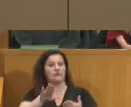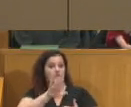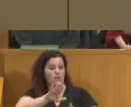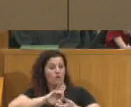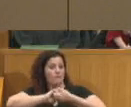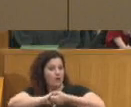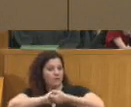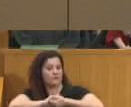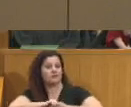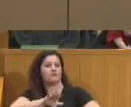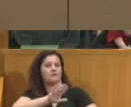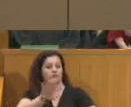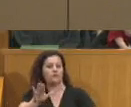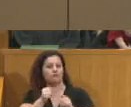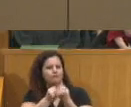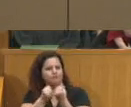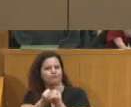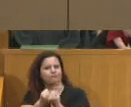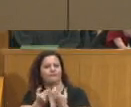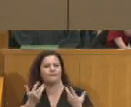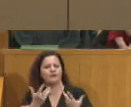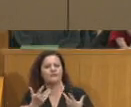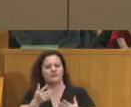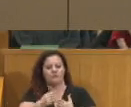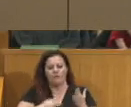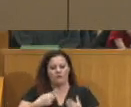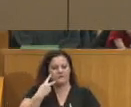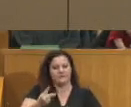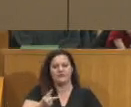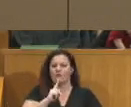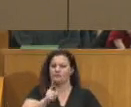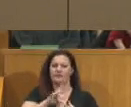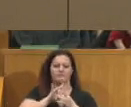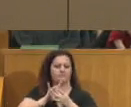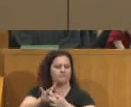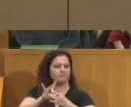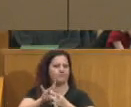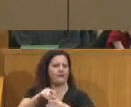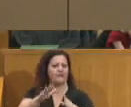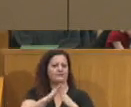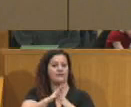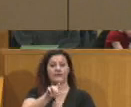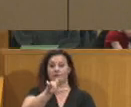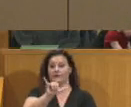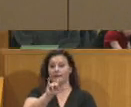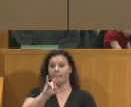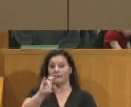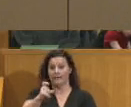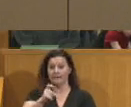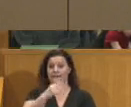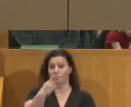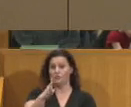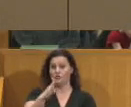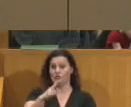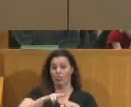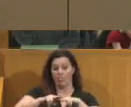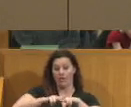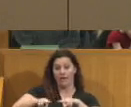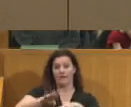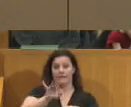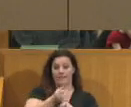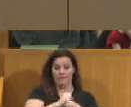This award in Harvey's honor is given to citizens who have demonstrated courage and civility. And as I said, this